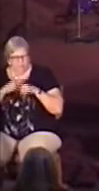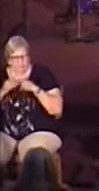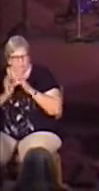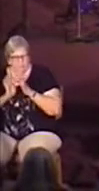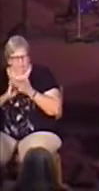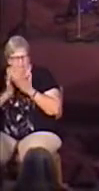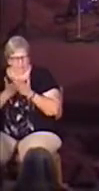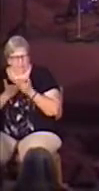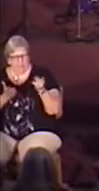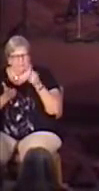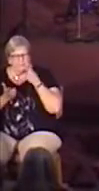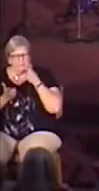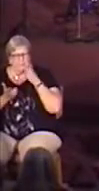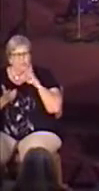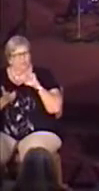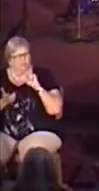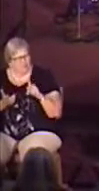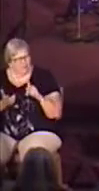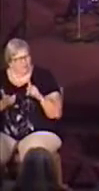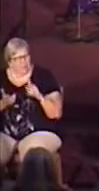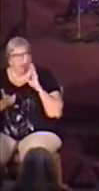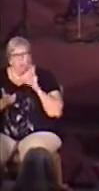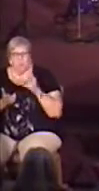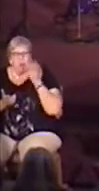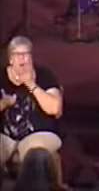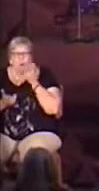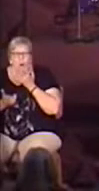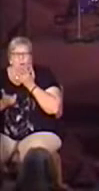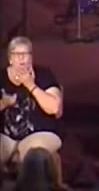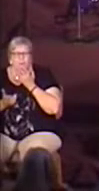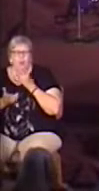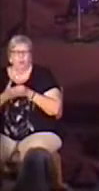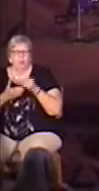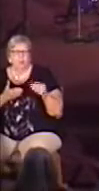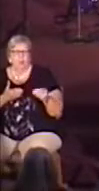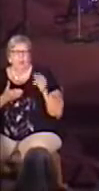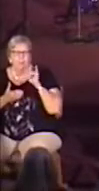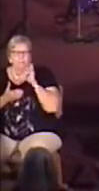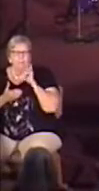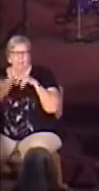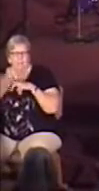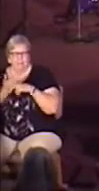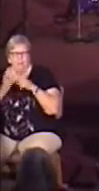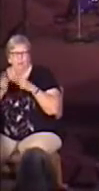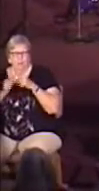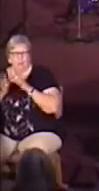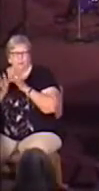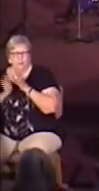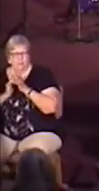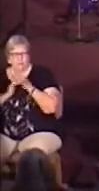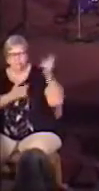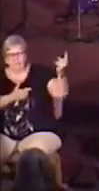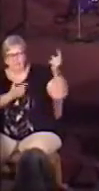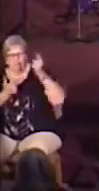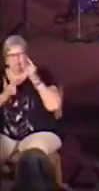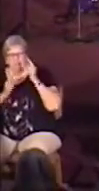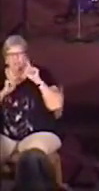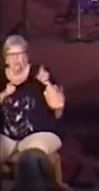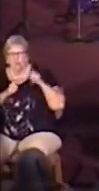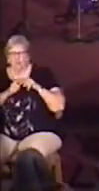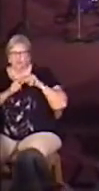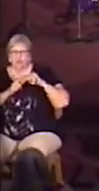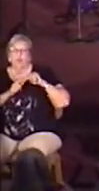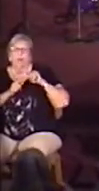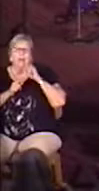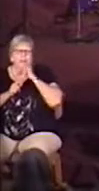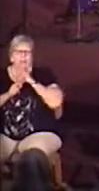Bible, and he says, "Rick, wouldn't it be awesome to buy plane tickets when Jesus comes back and go over to Israel with the Euphrates River